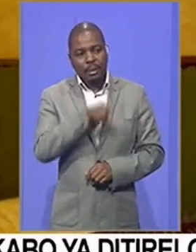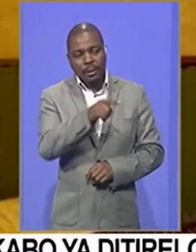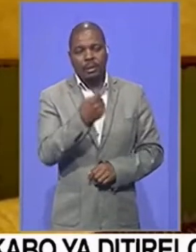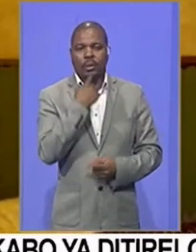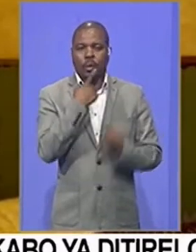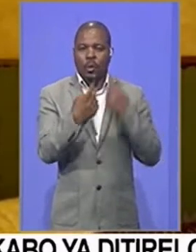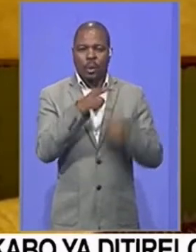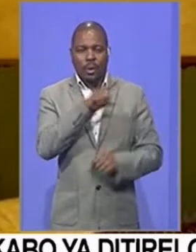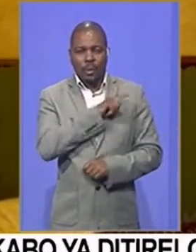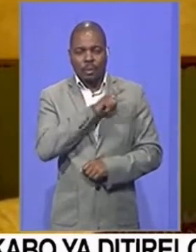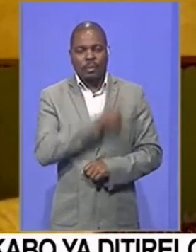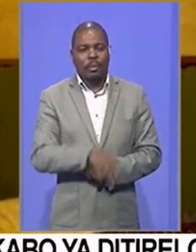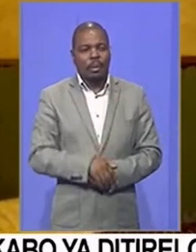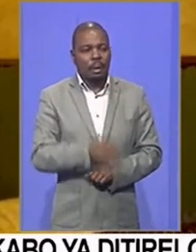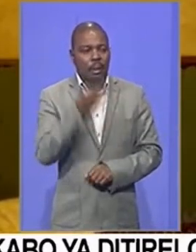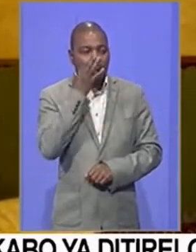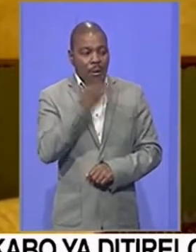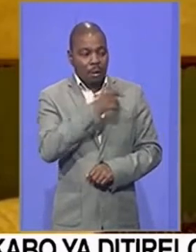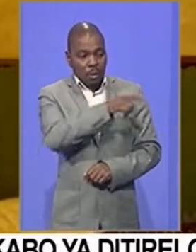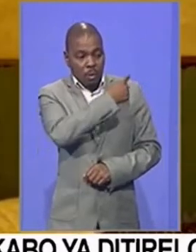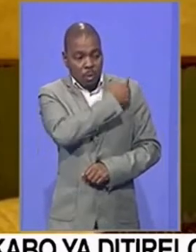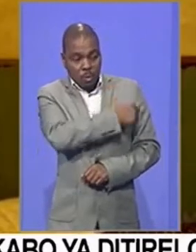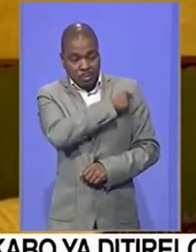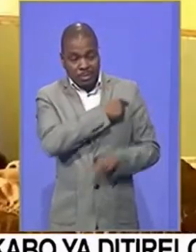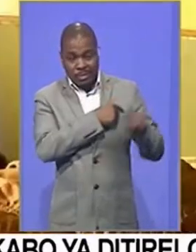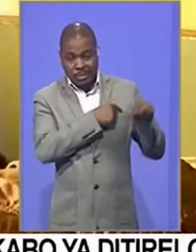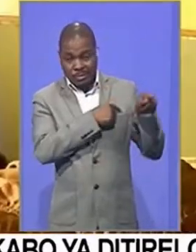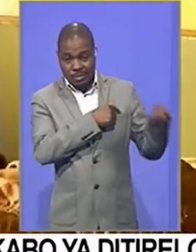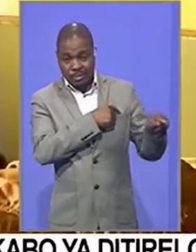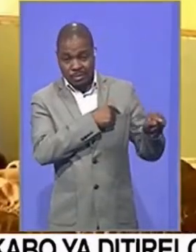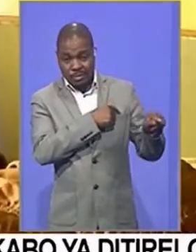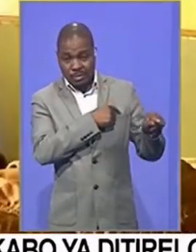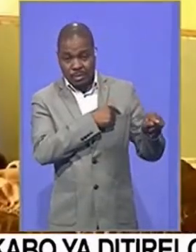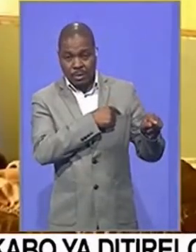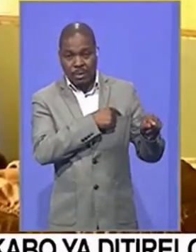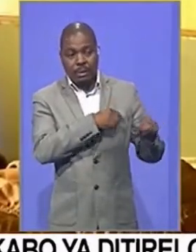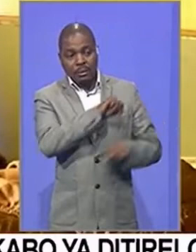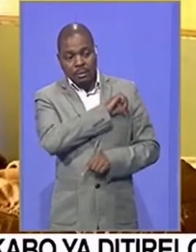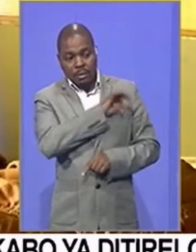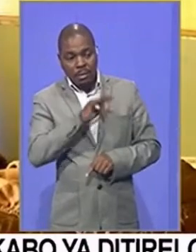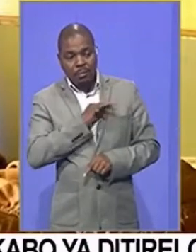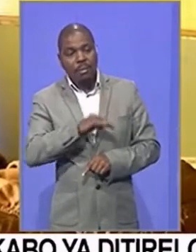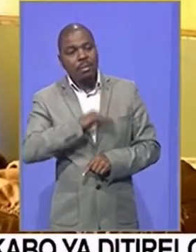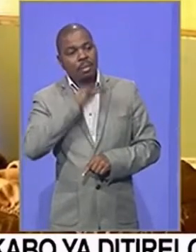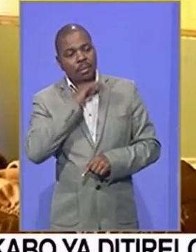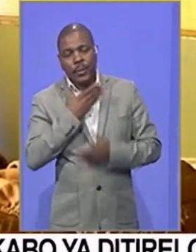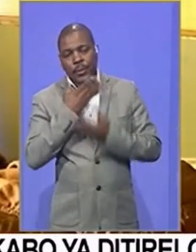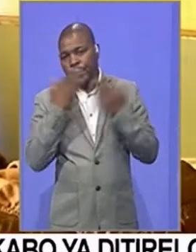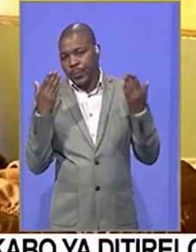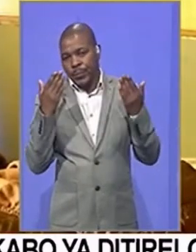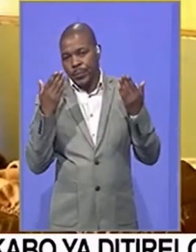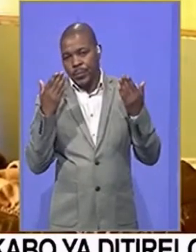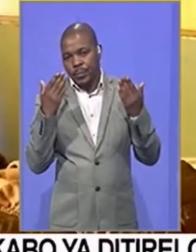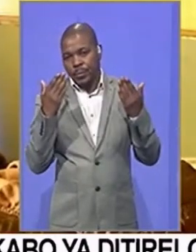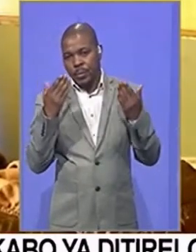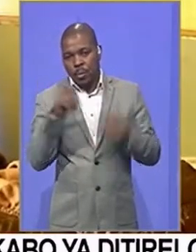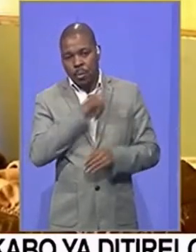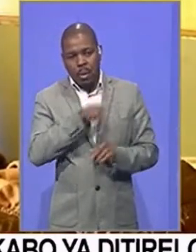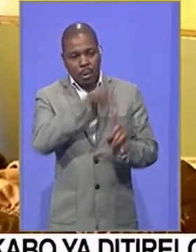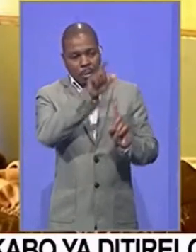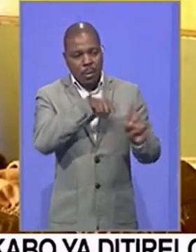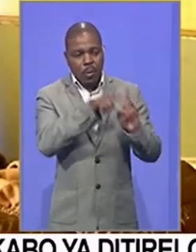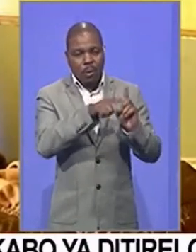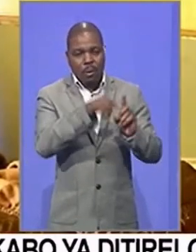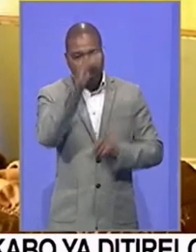ya gore ka sepetlele a gone mabereki ba ba laneng o khumana motho mo le